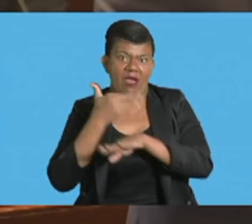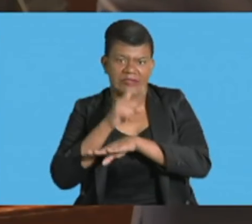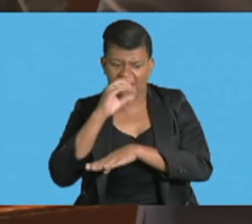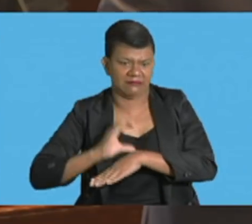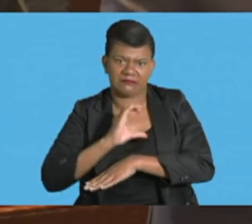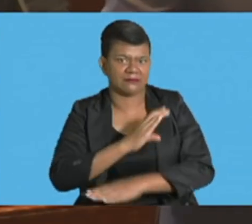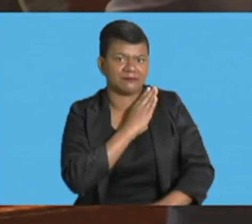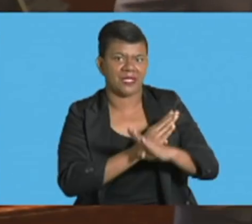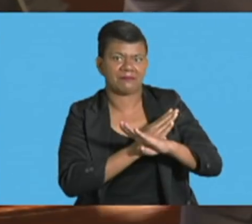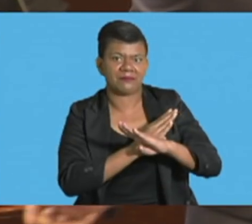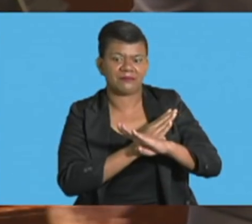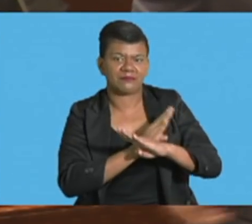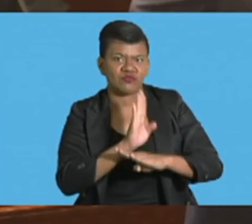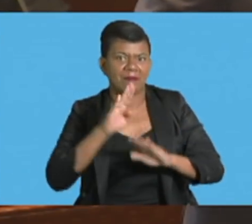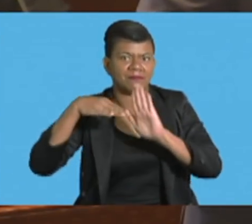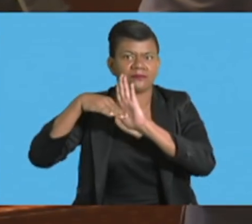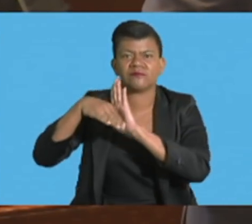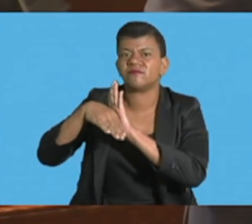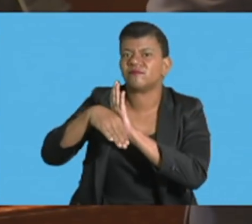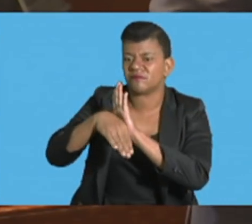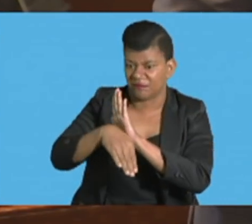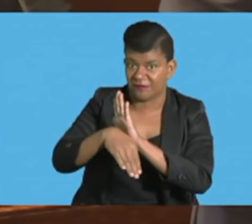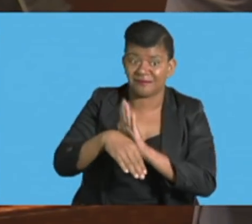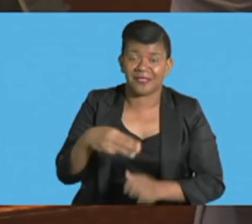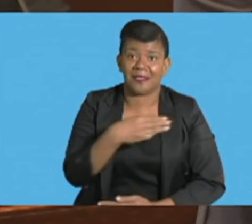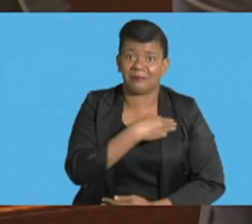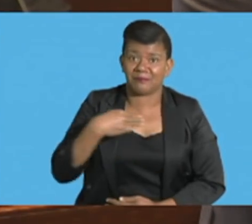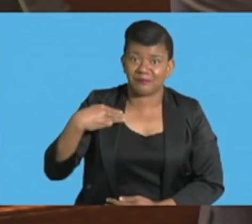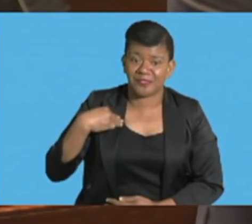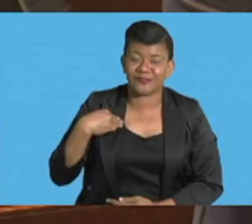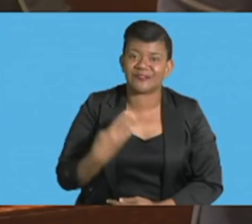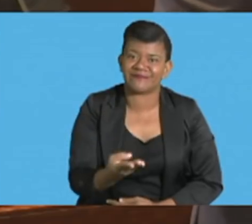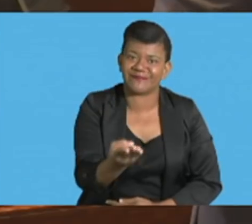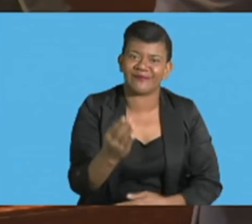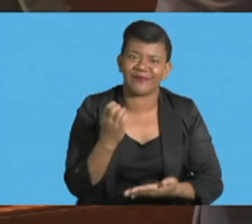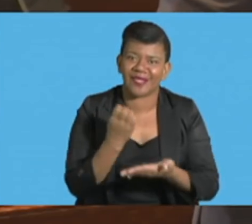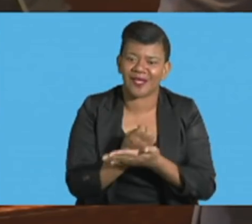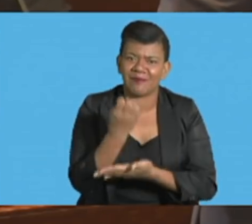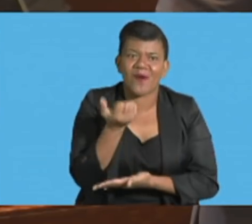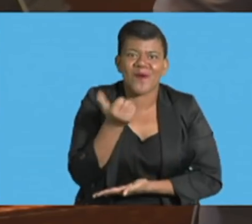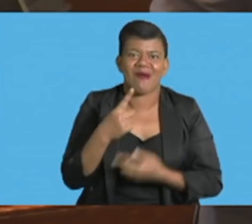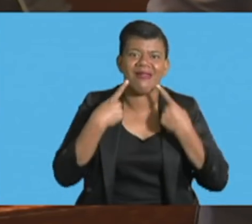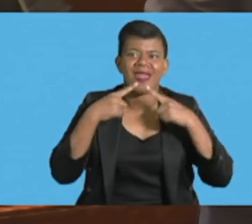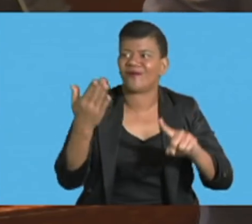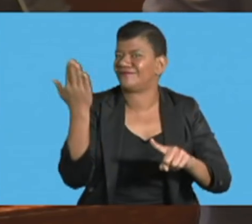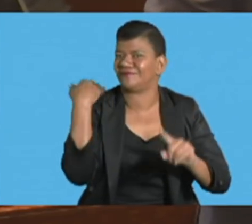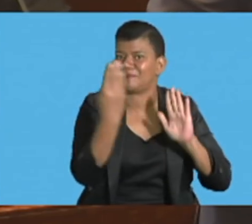our Honourable Minister of Economy put it in the budget announcement, economic sabotage